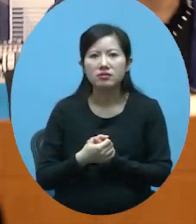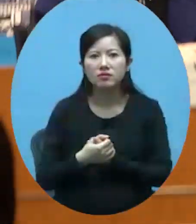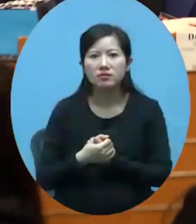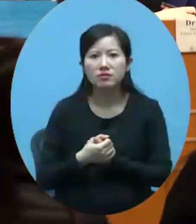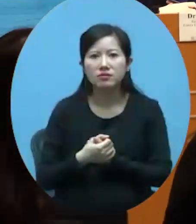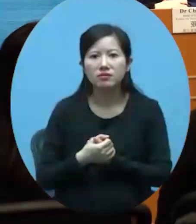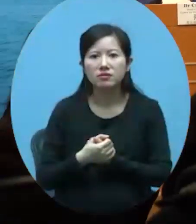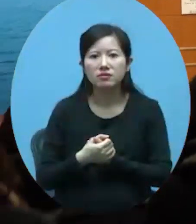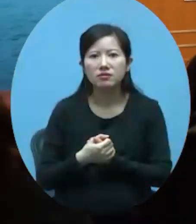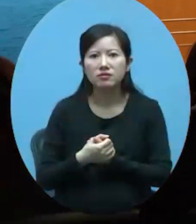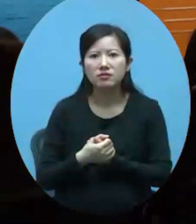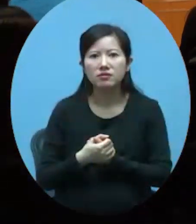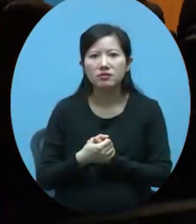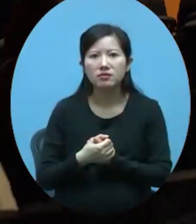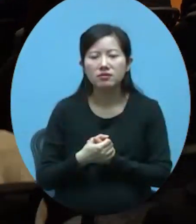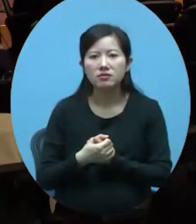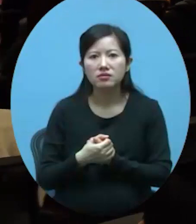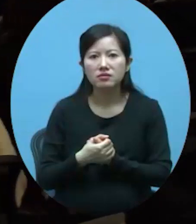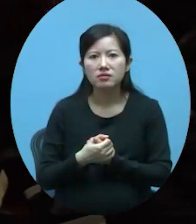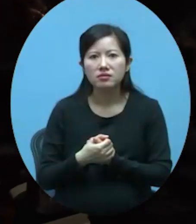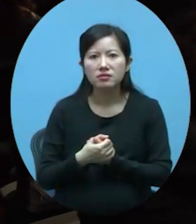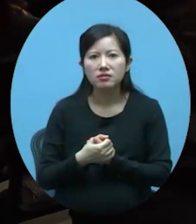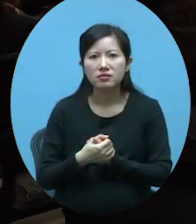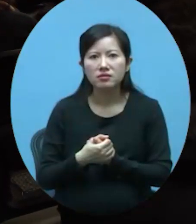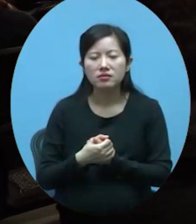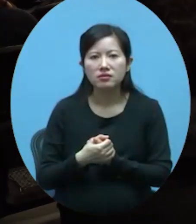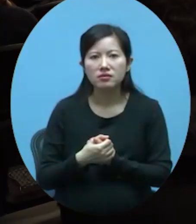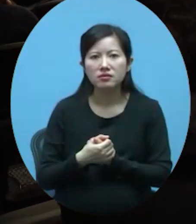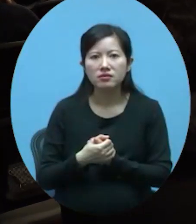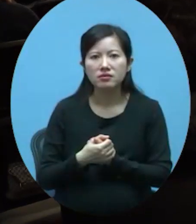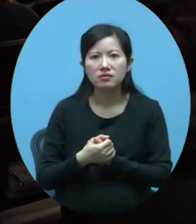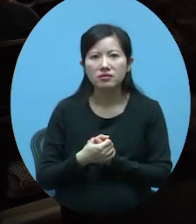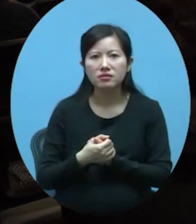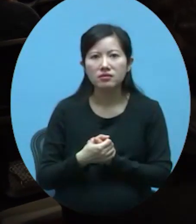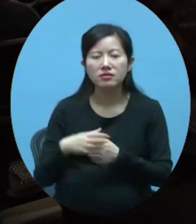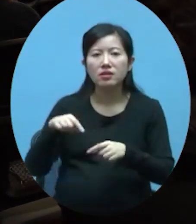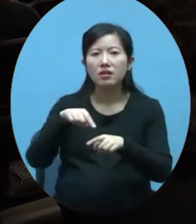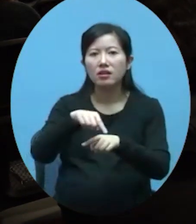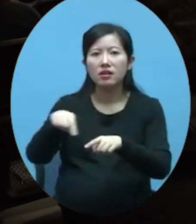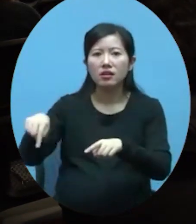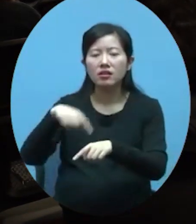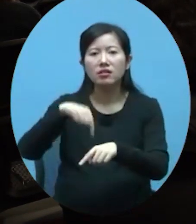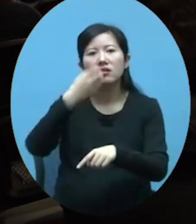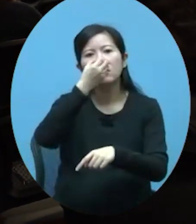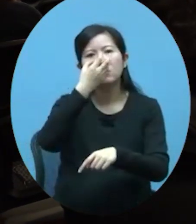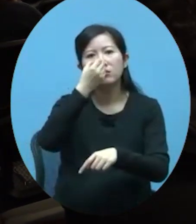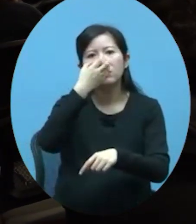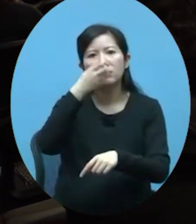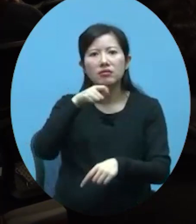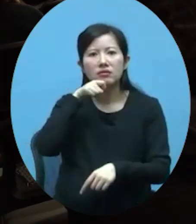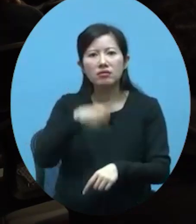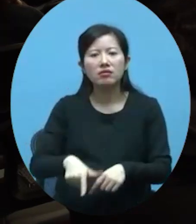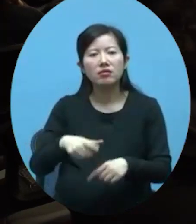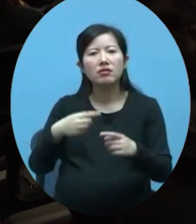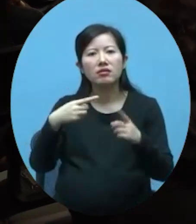your protocols for foreign nationals because they're not permanent residents so do you allow visits or something you mean in the